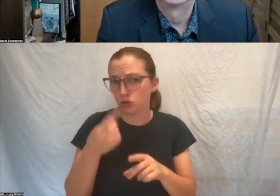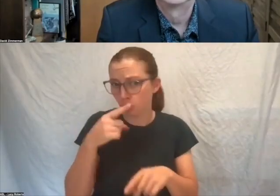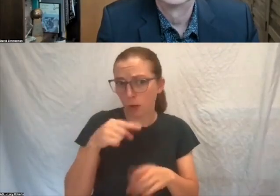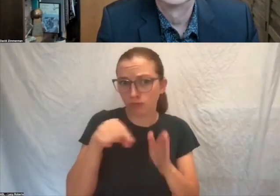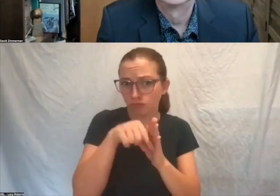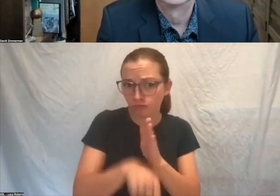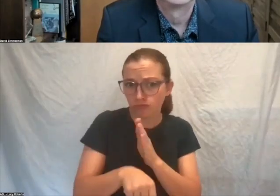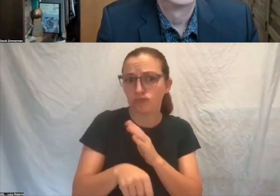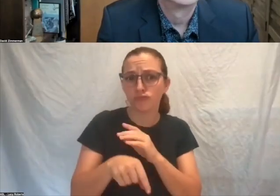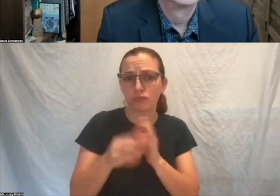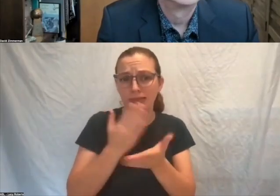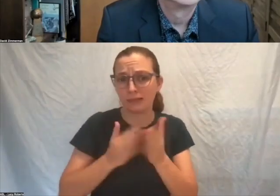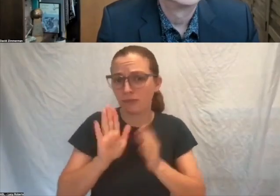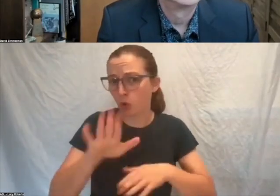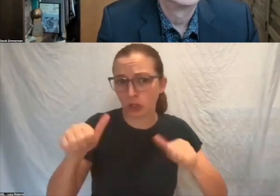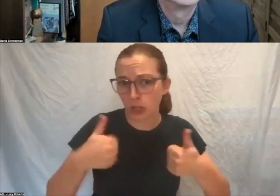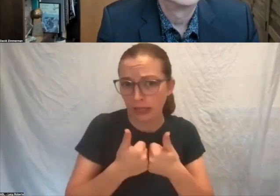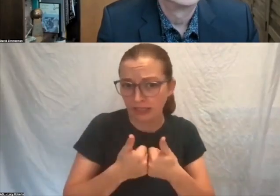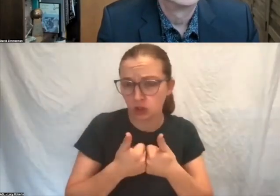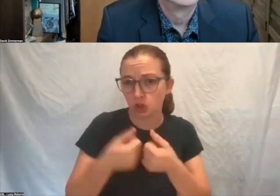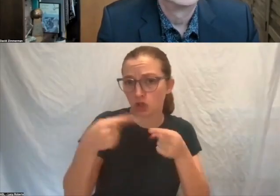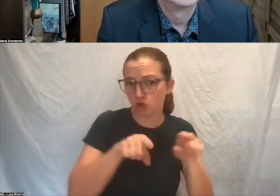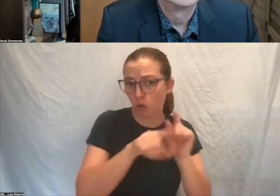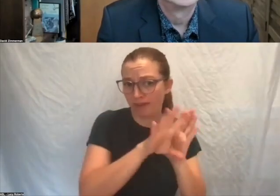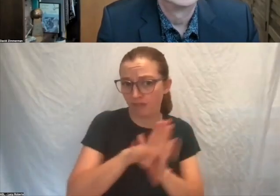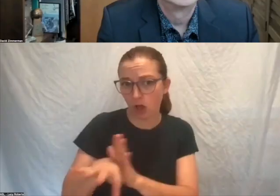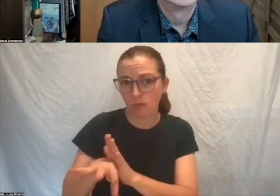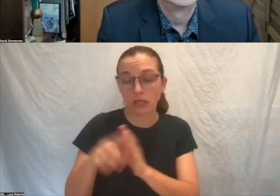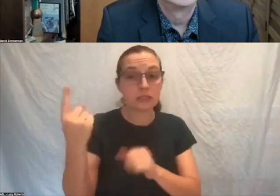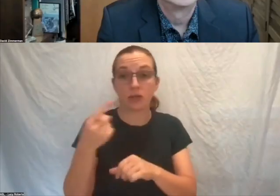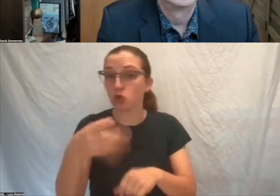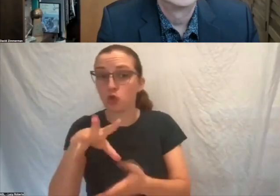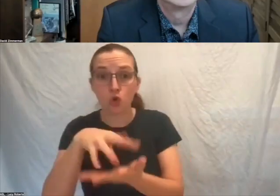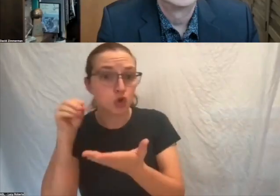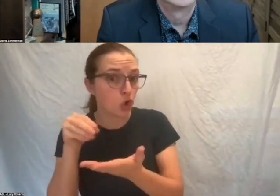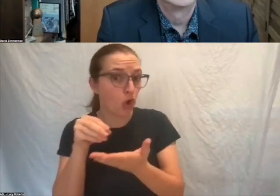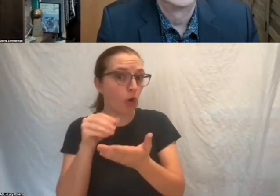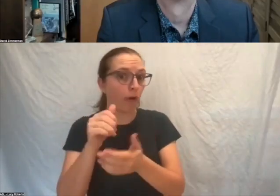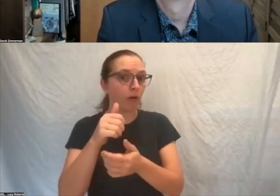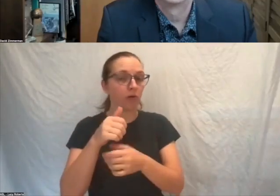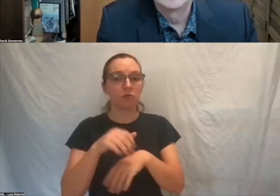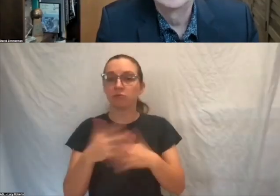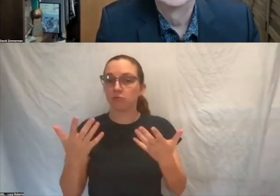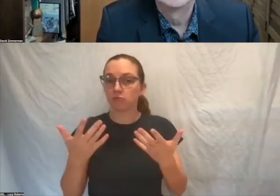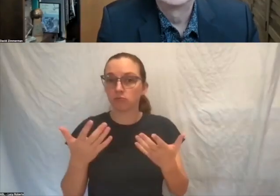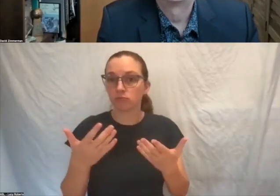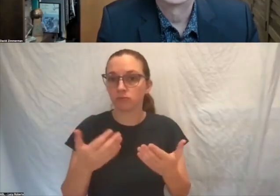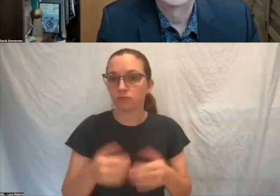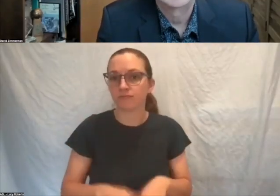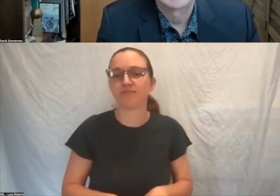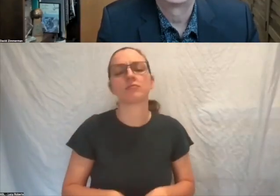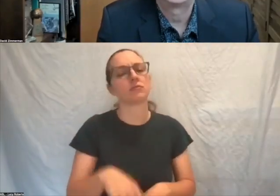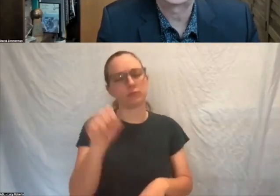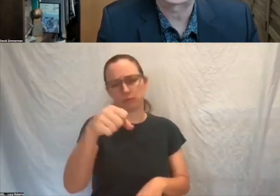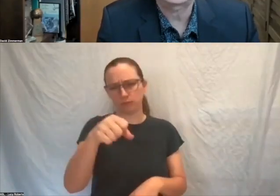were some of some things you learned from like behind the scenes and things of that nature. Totally.